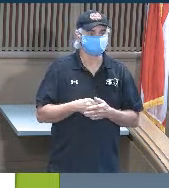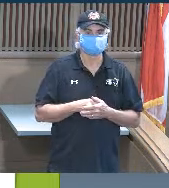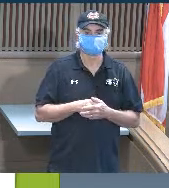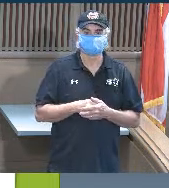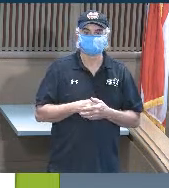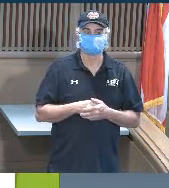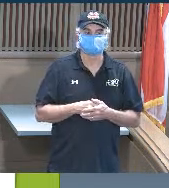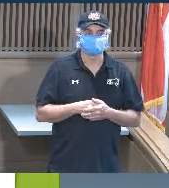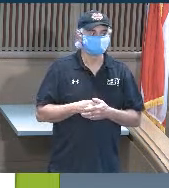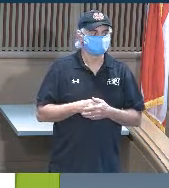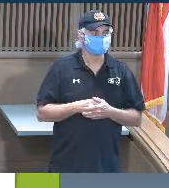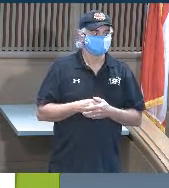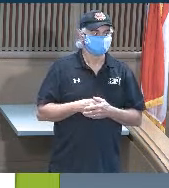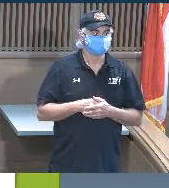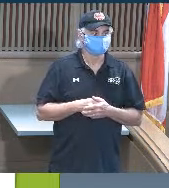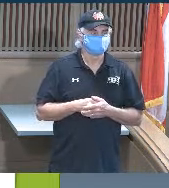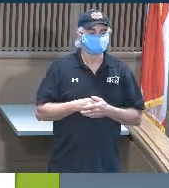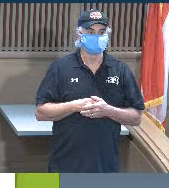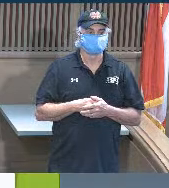And